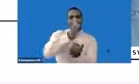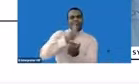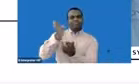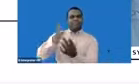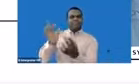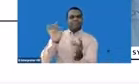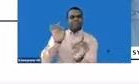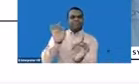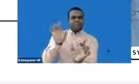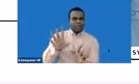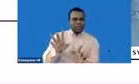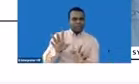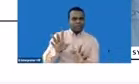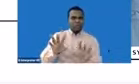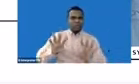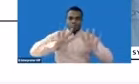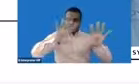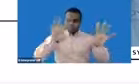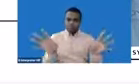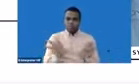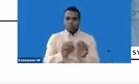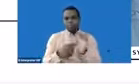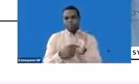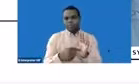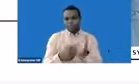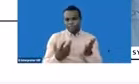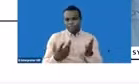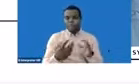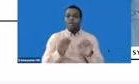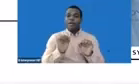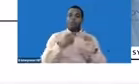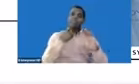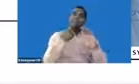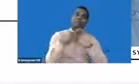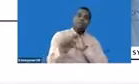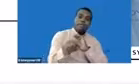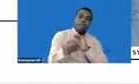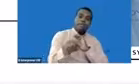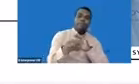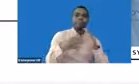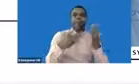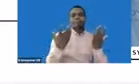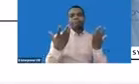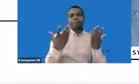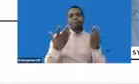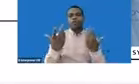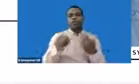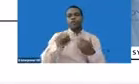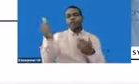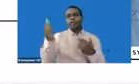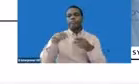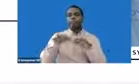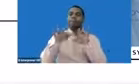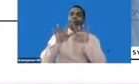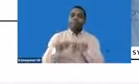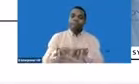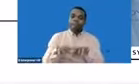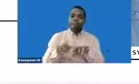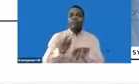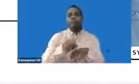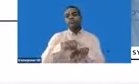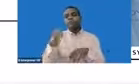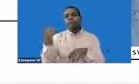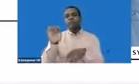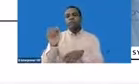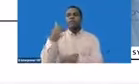feedback freely, phone number, and also a possibility to provide feedback in a